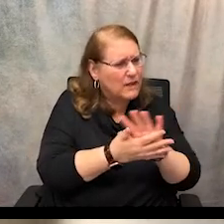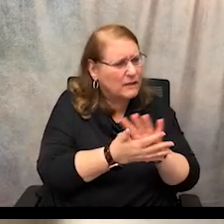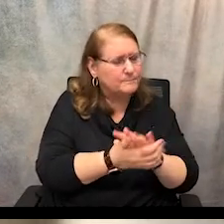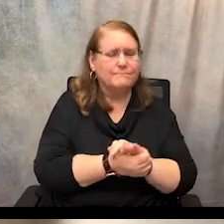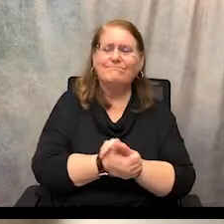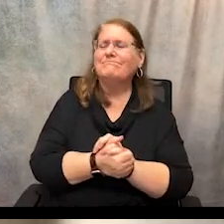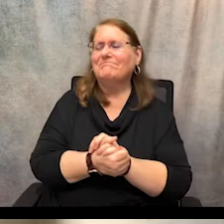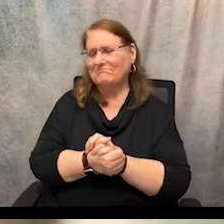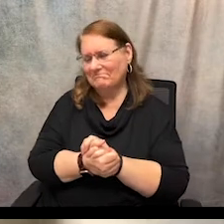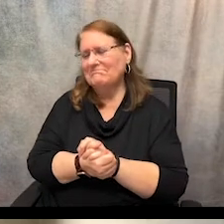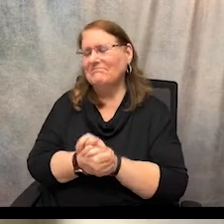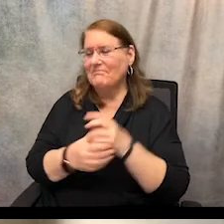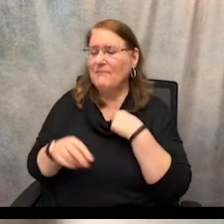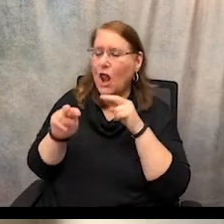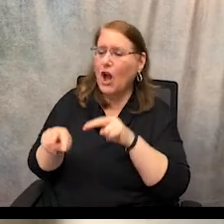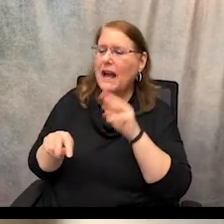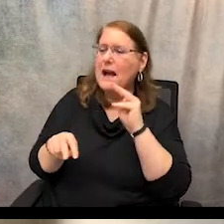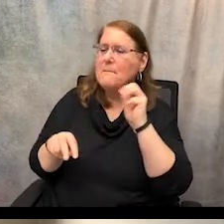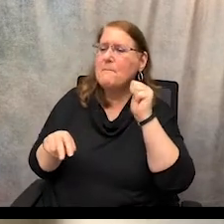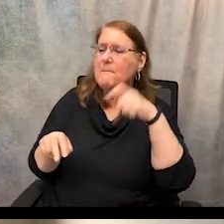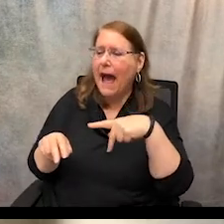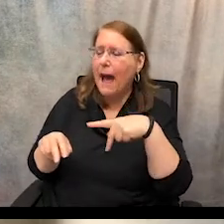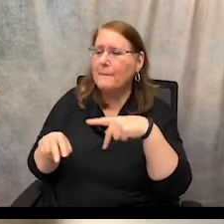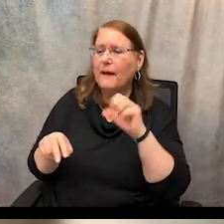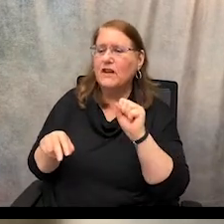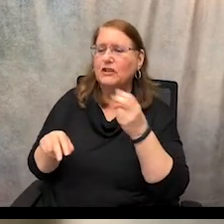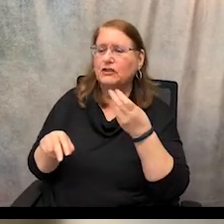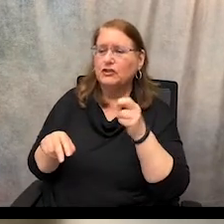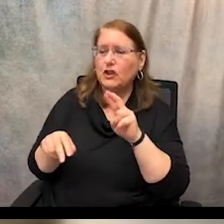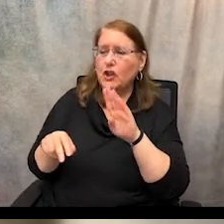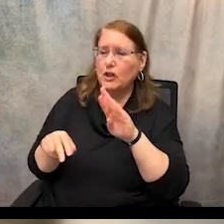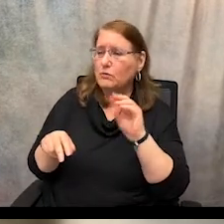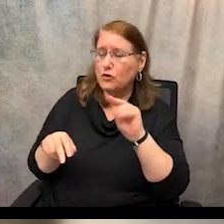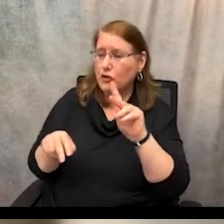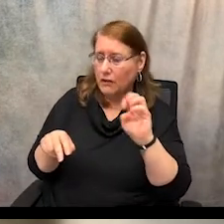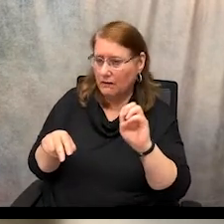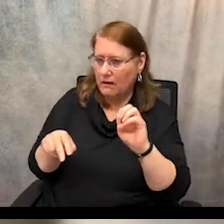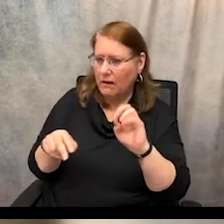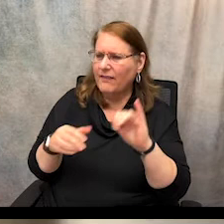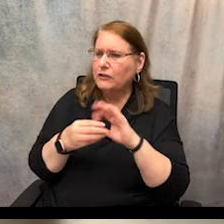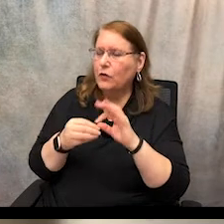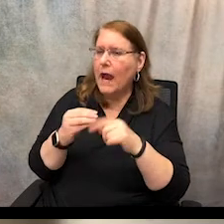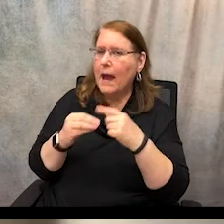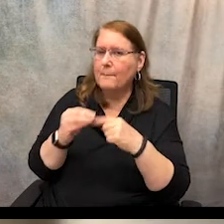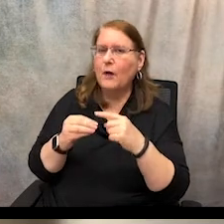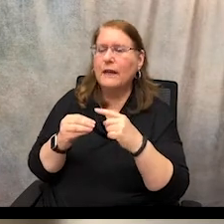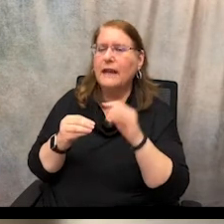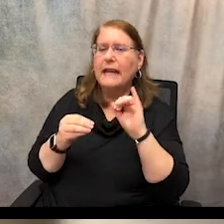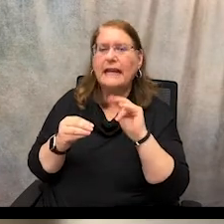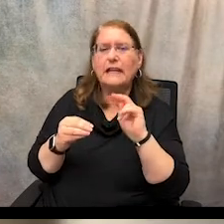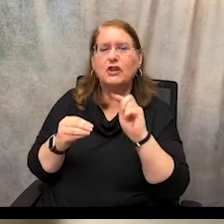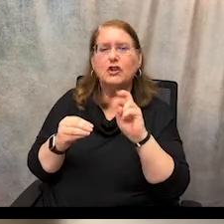When I had looked at this map of Sherbrooke, the story about the internment camps popped